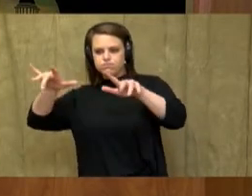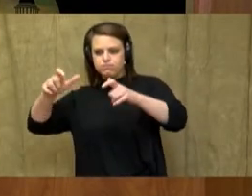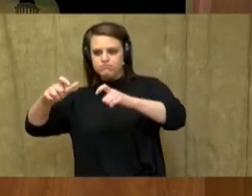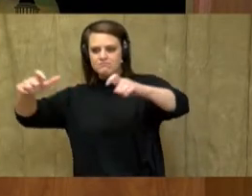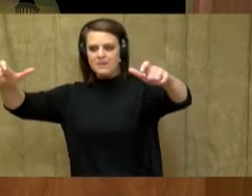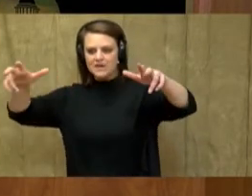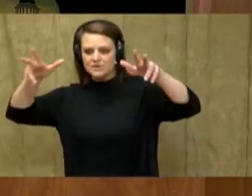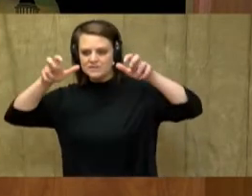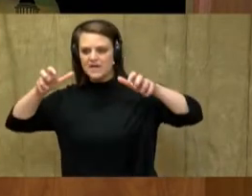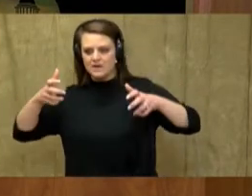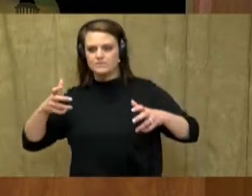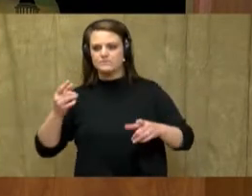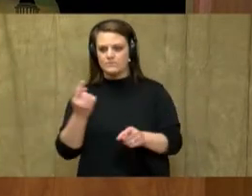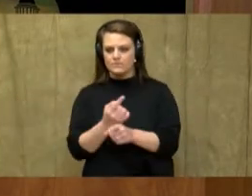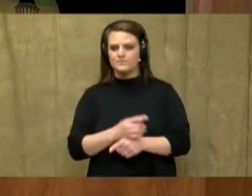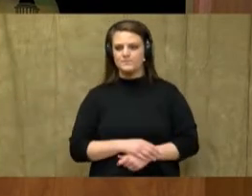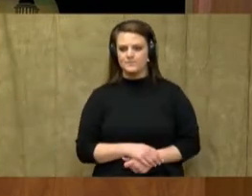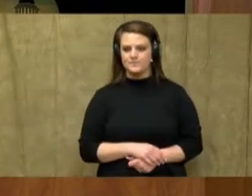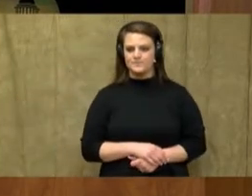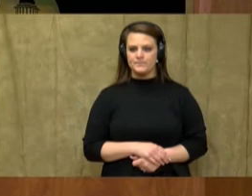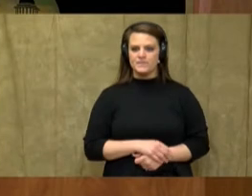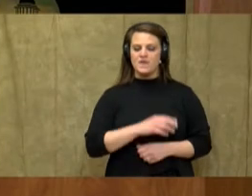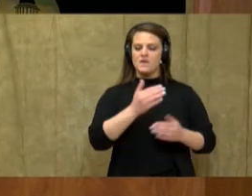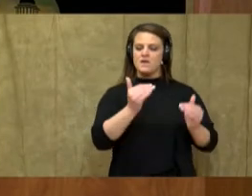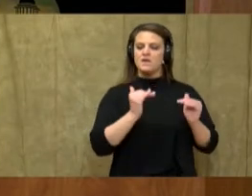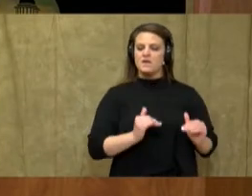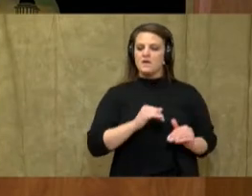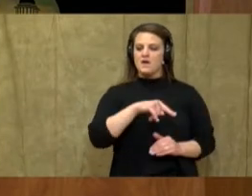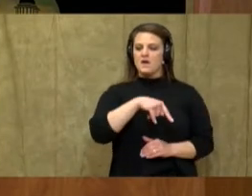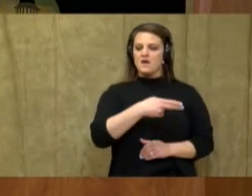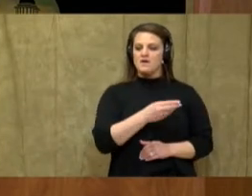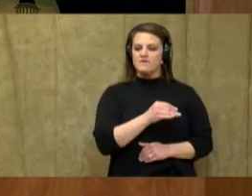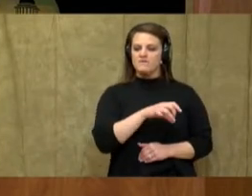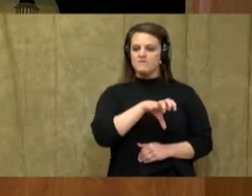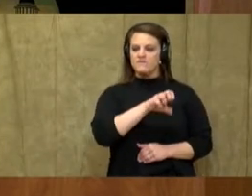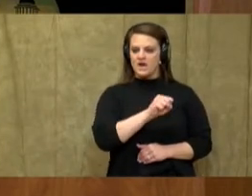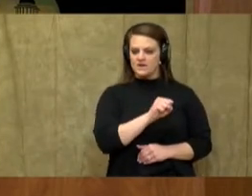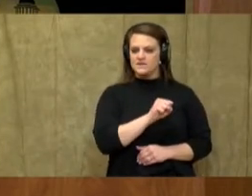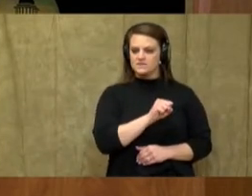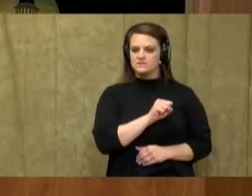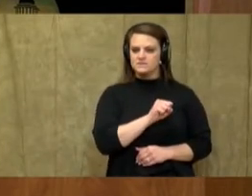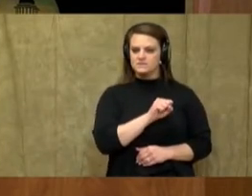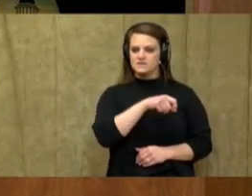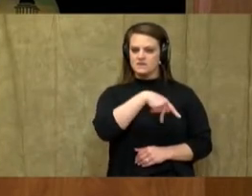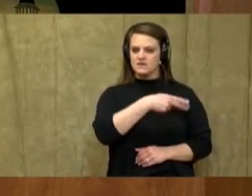Okay, what about phonics? What is phonics?